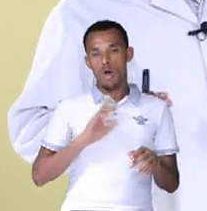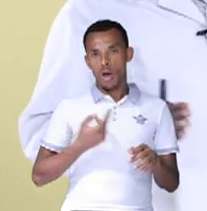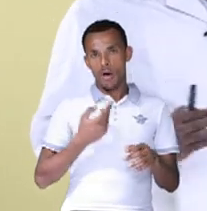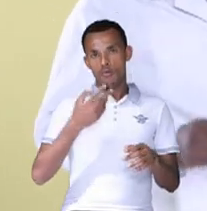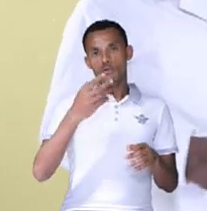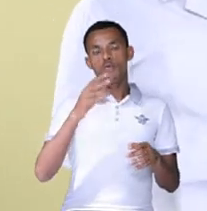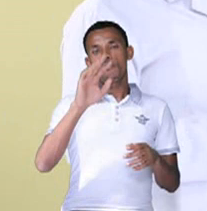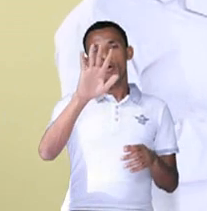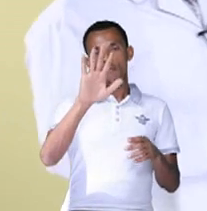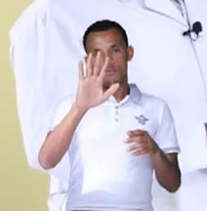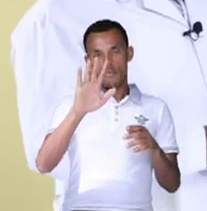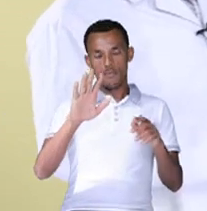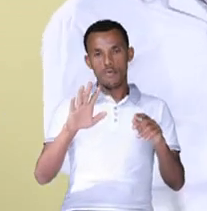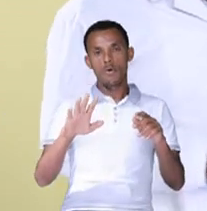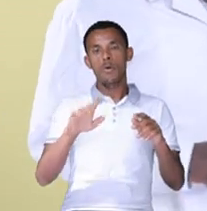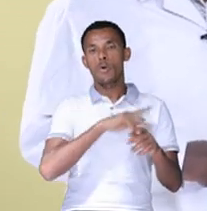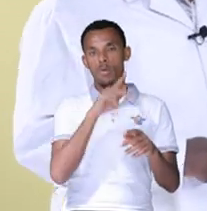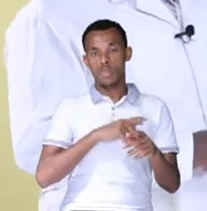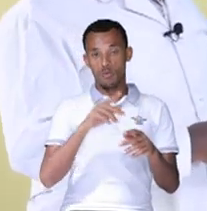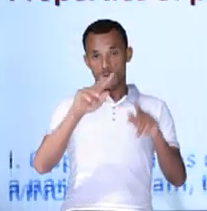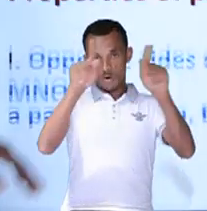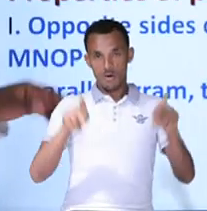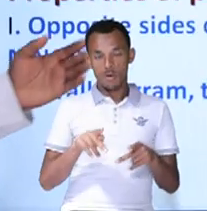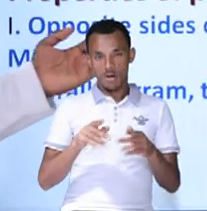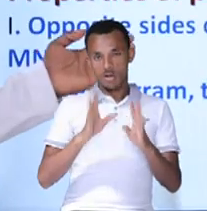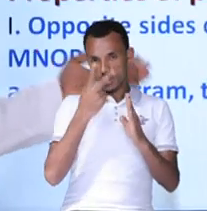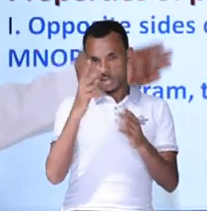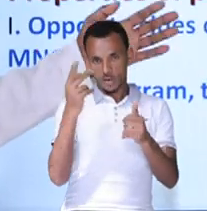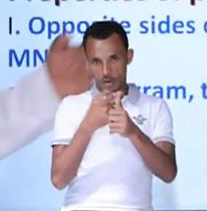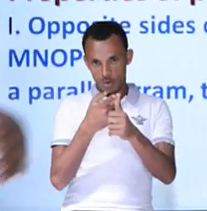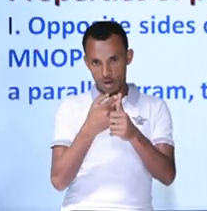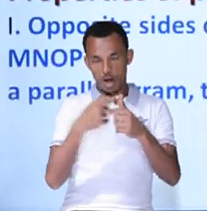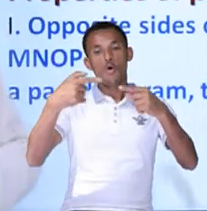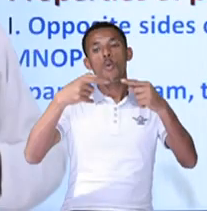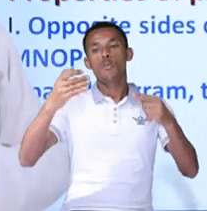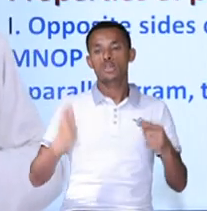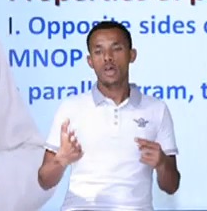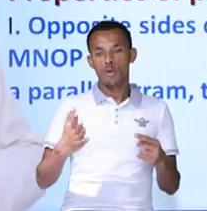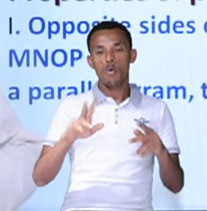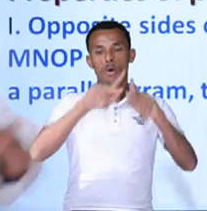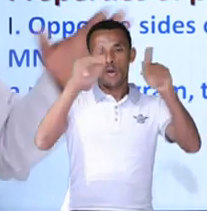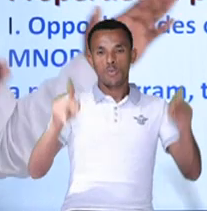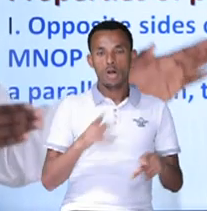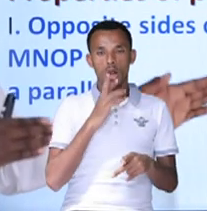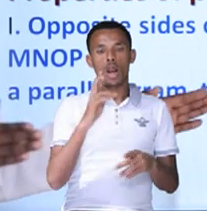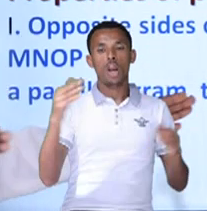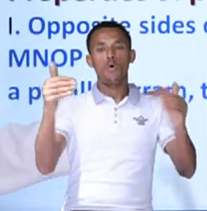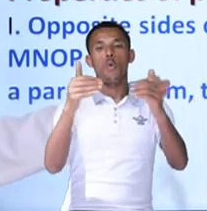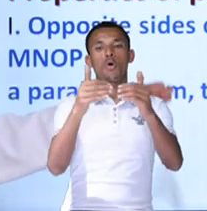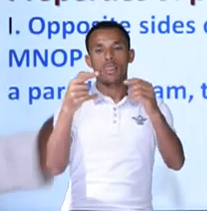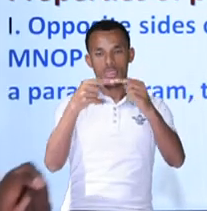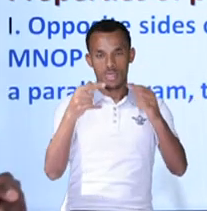5 properties of the parallelogram. Let's see one by one. The first one property is the opposite side of the parallelogram are